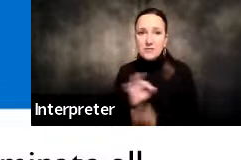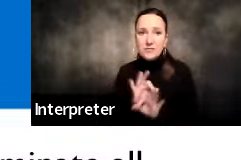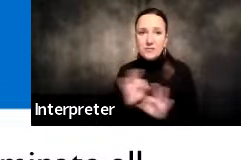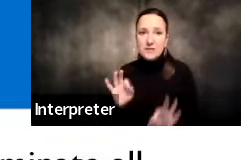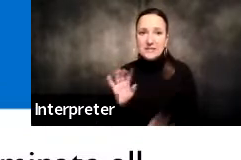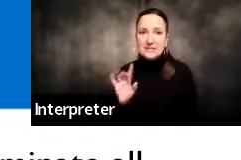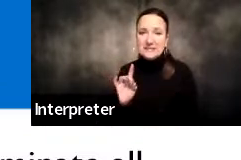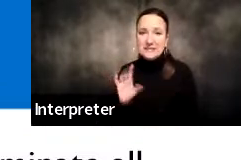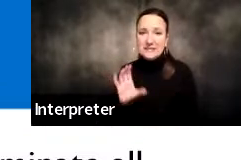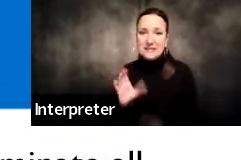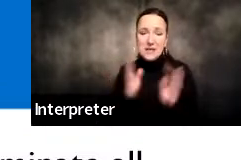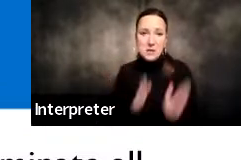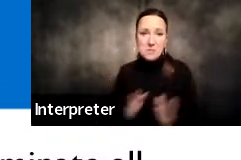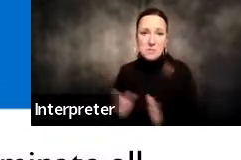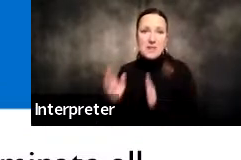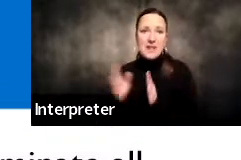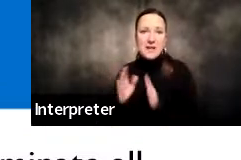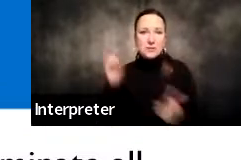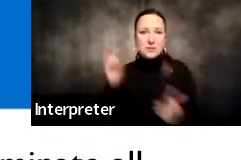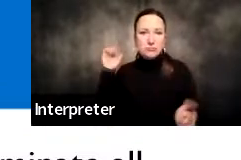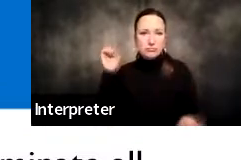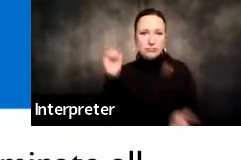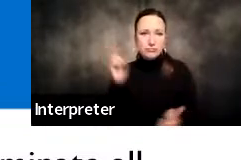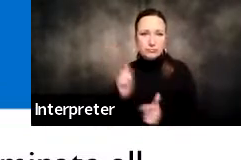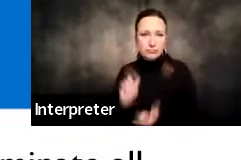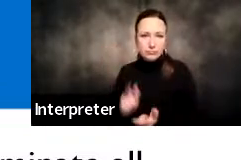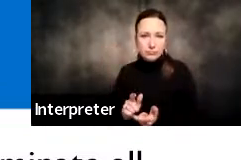plan to eliminate lead service lines by 2030.